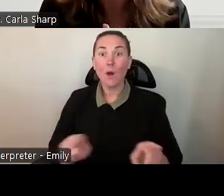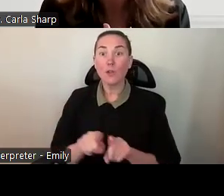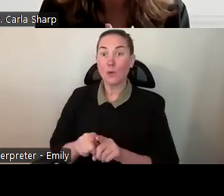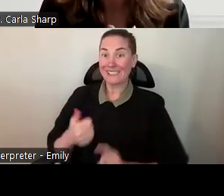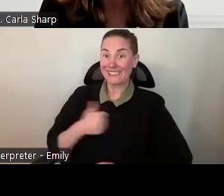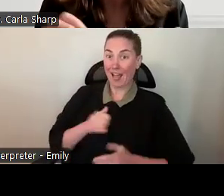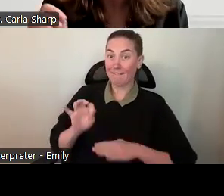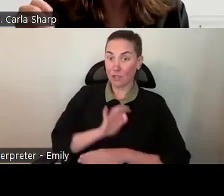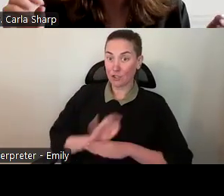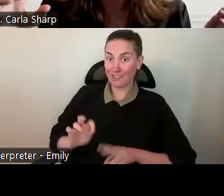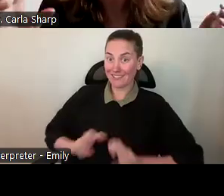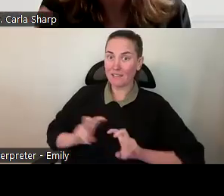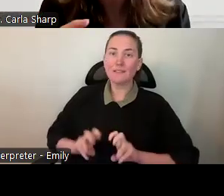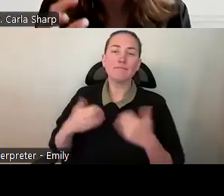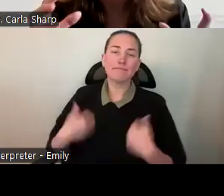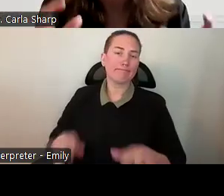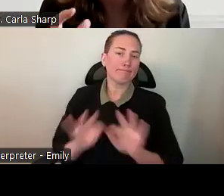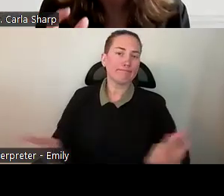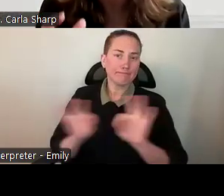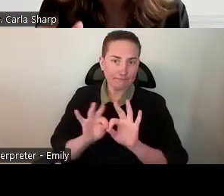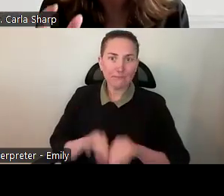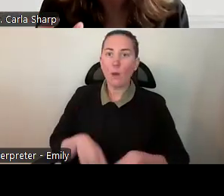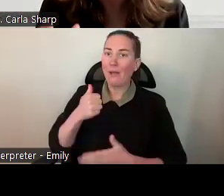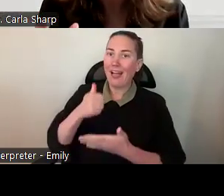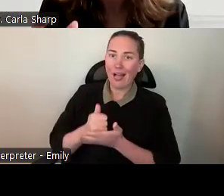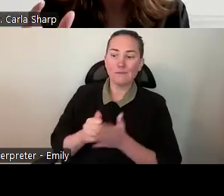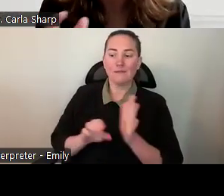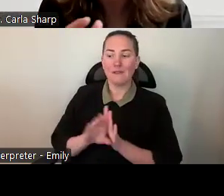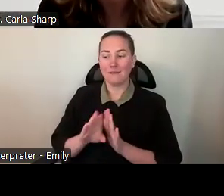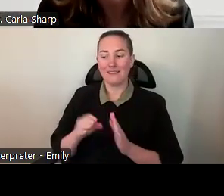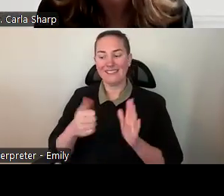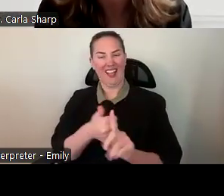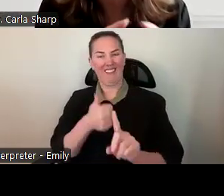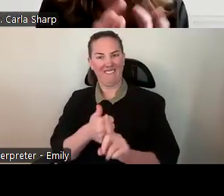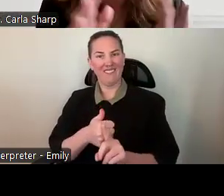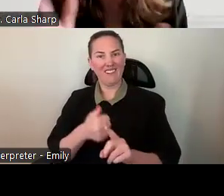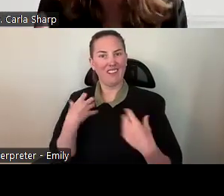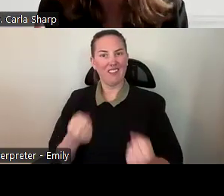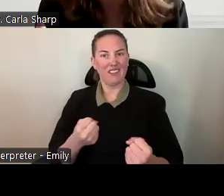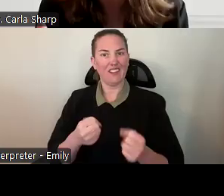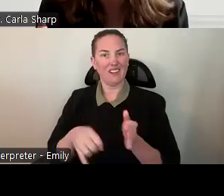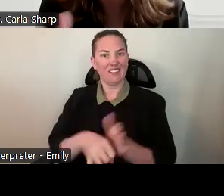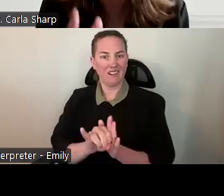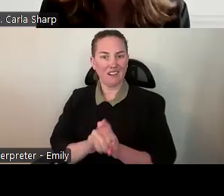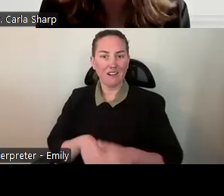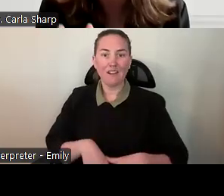essential. It's the construction of a healthy sense of self that we want to scaffold. And when we assess a